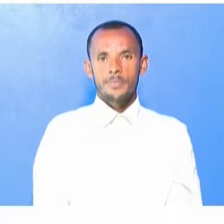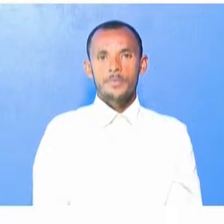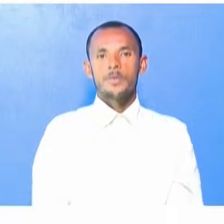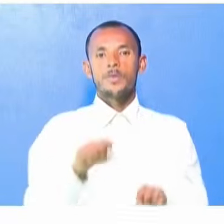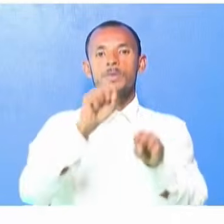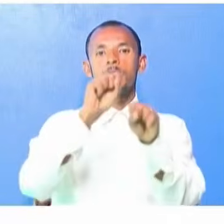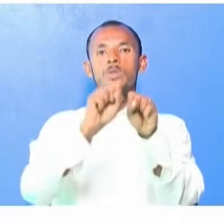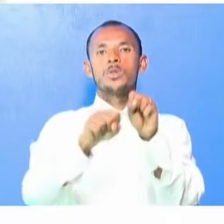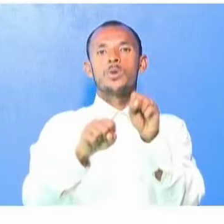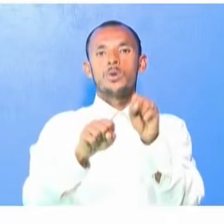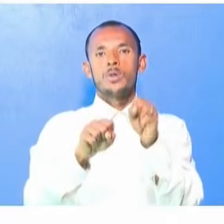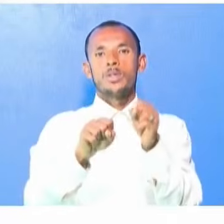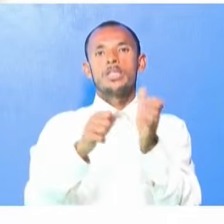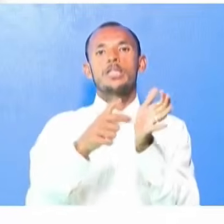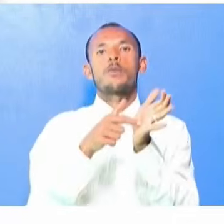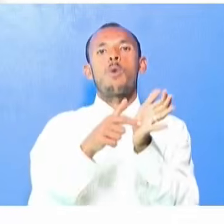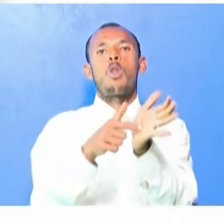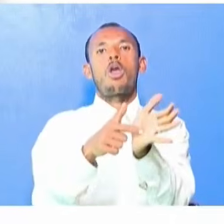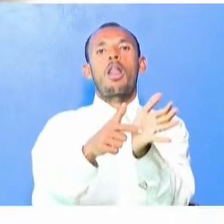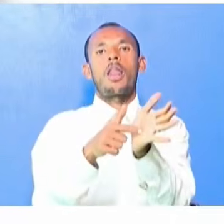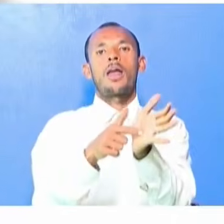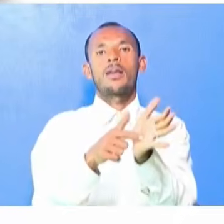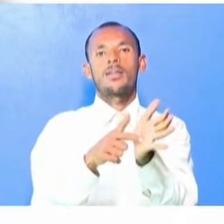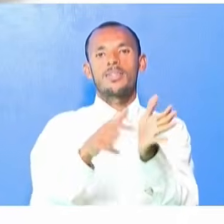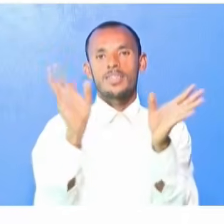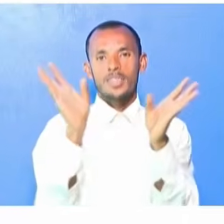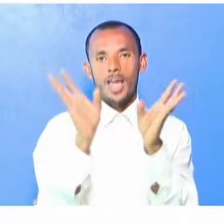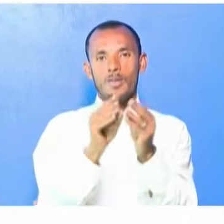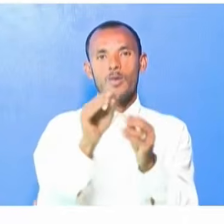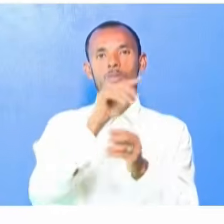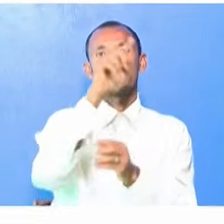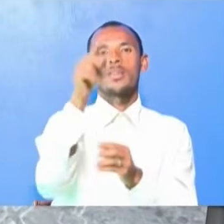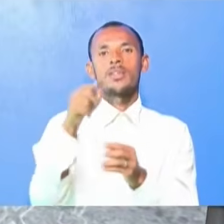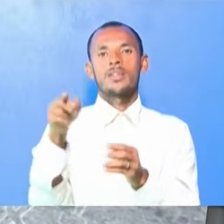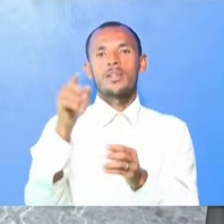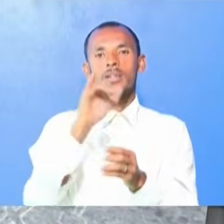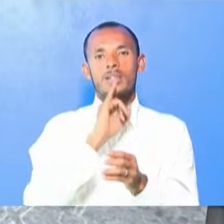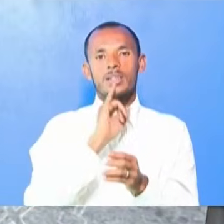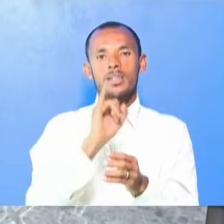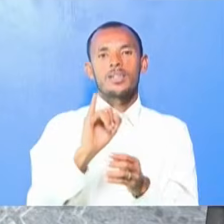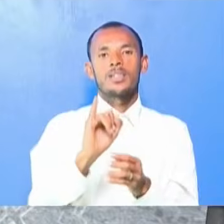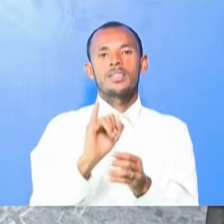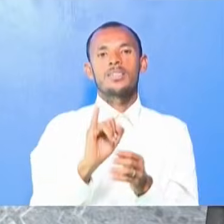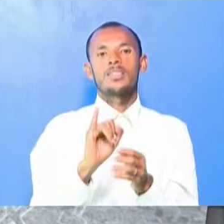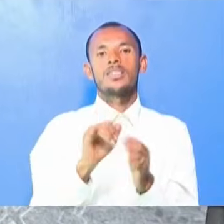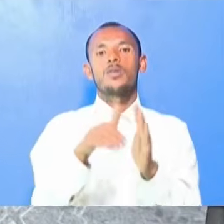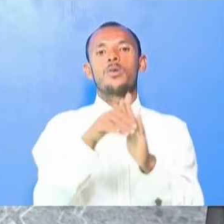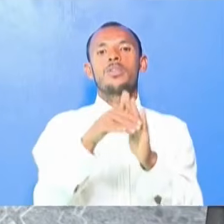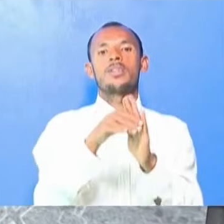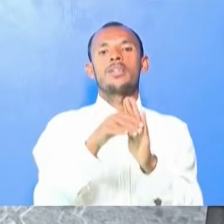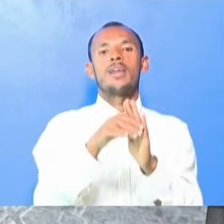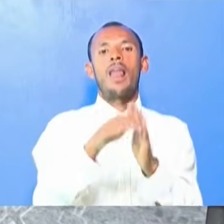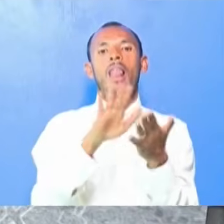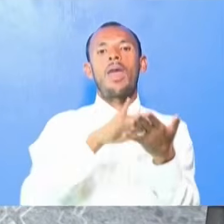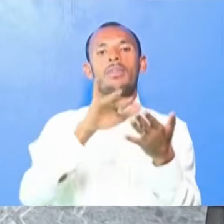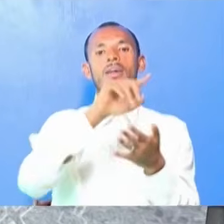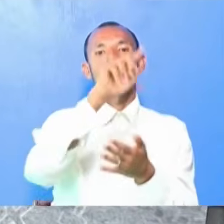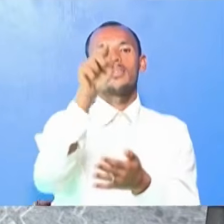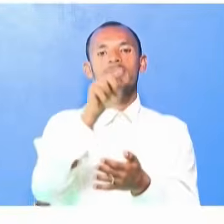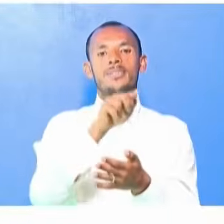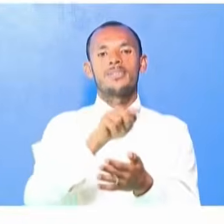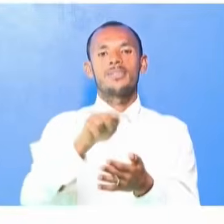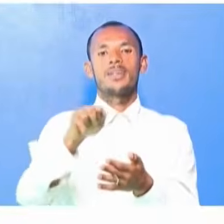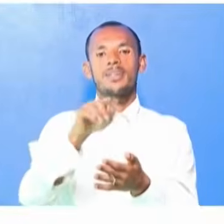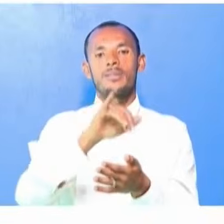So, symbolically, set of integer is denoted by letter Z. Set